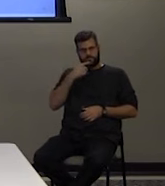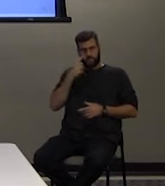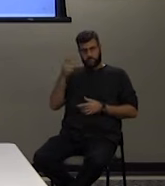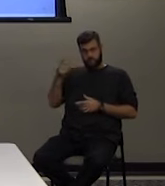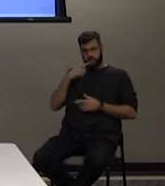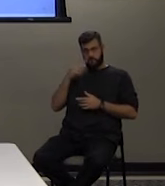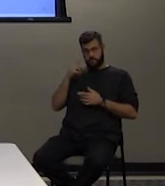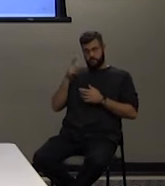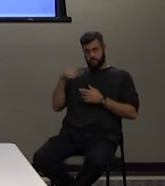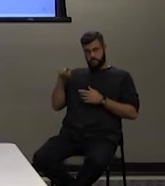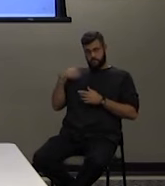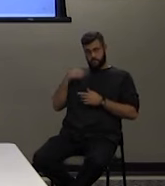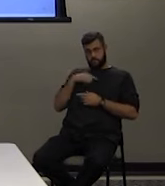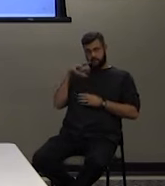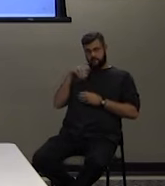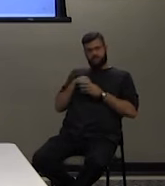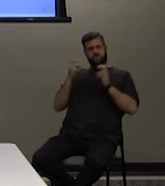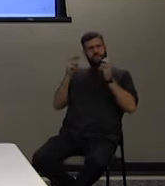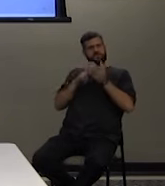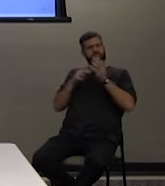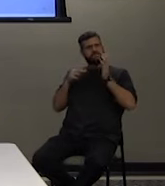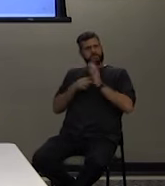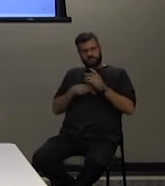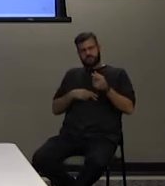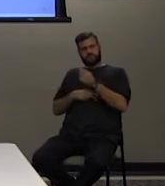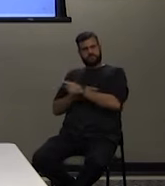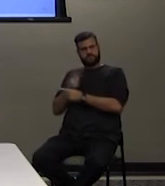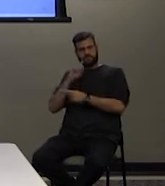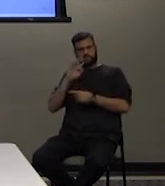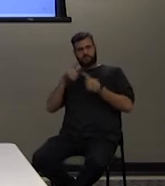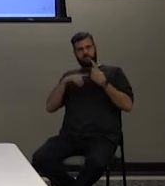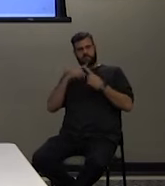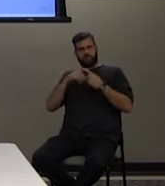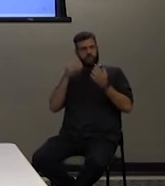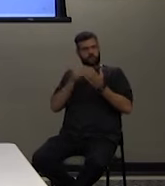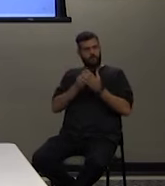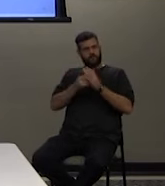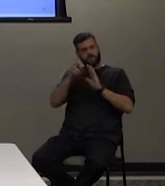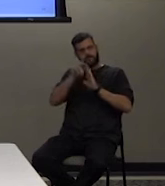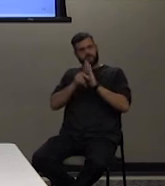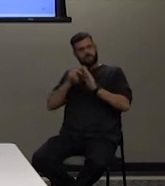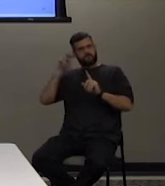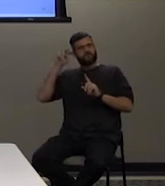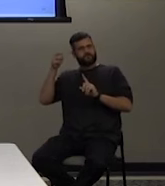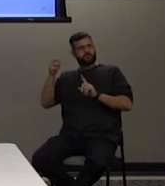folks from a policy, regulatory, and financial perspective.